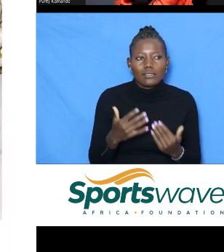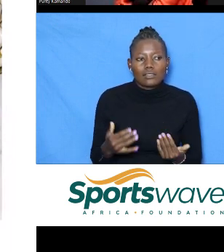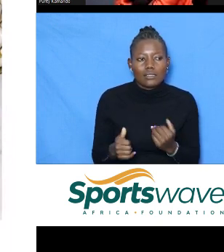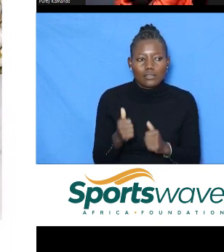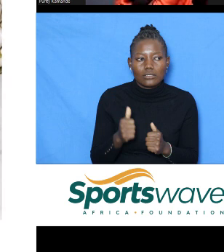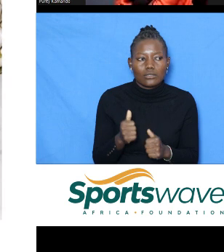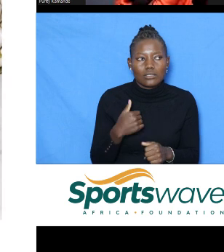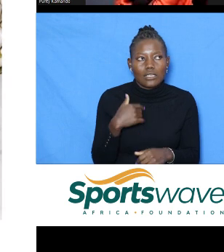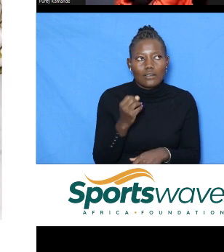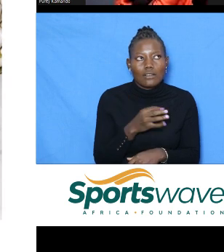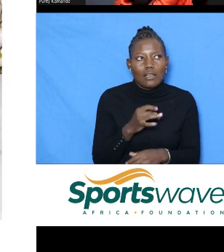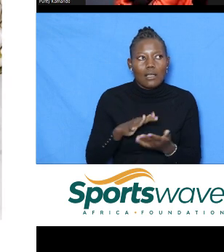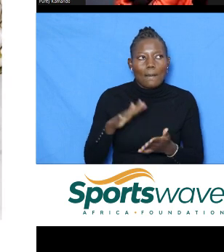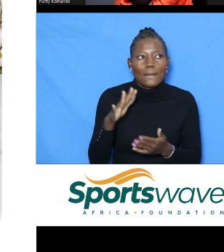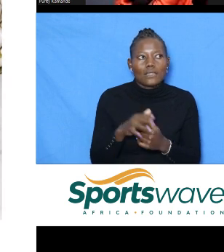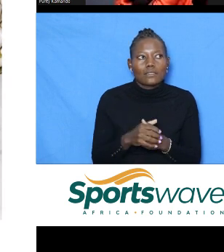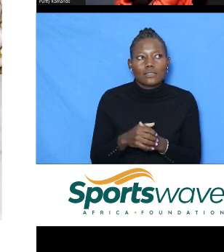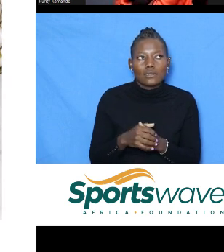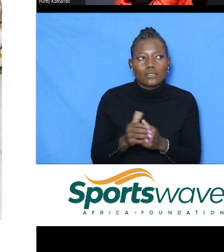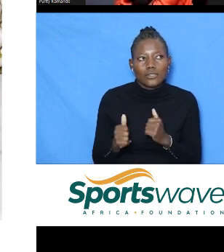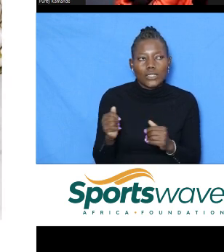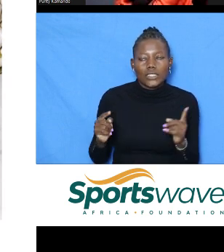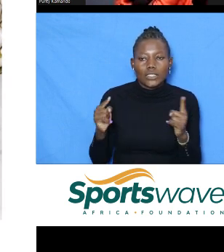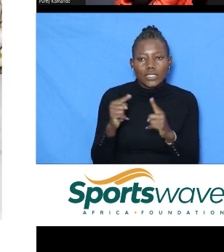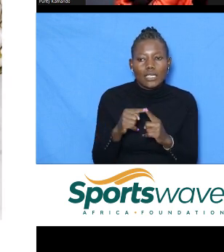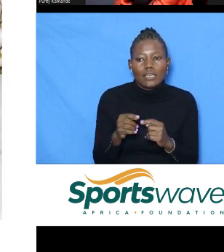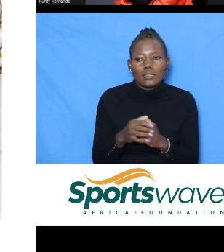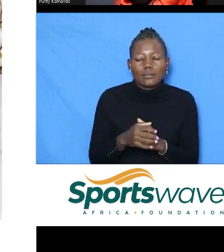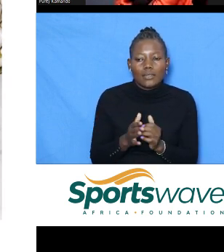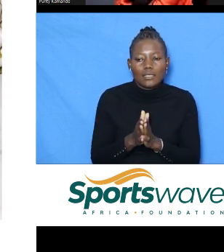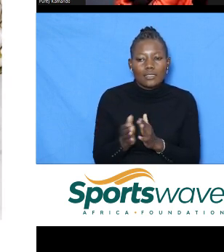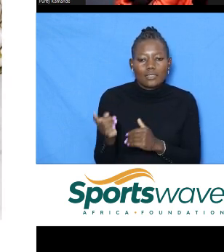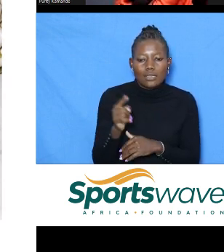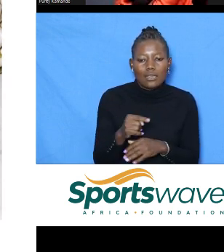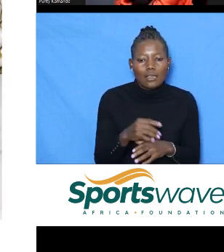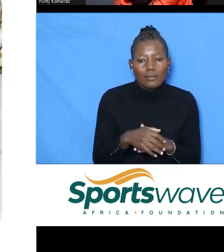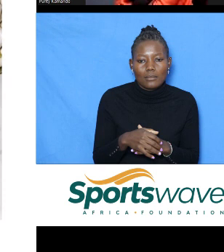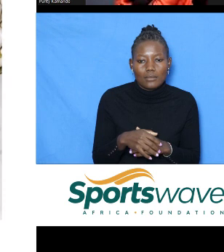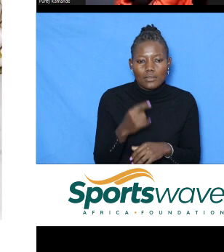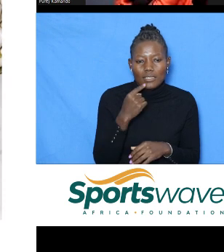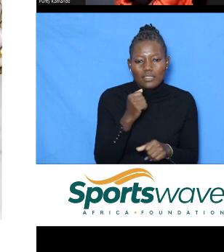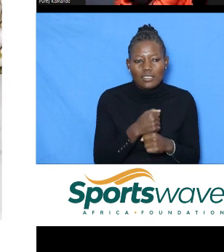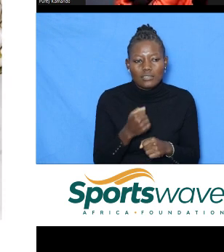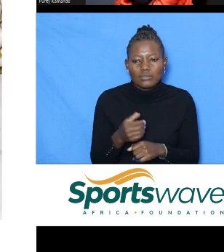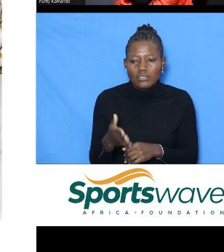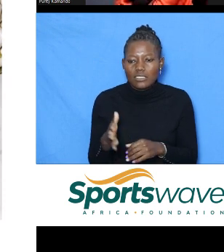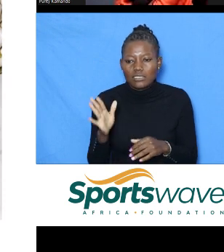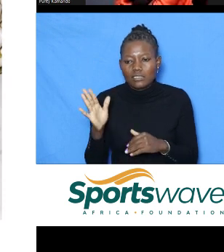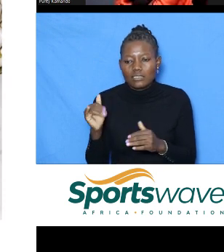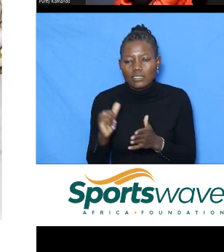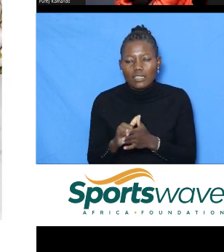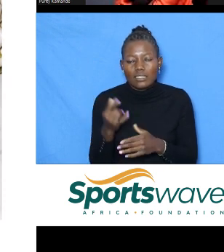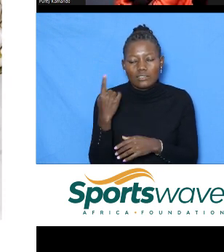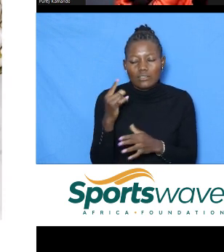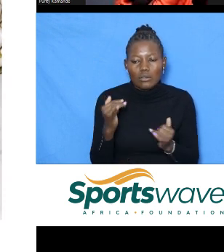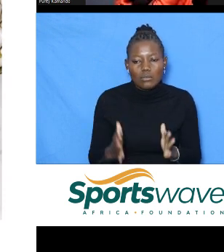big claims. These are products that that come with all these claims saying they do this, they do that for the